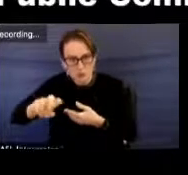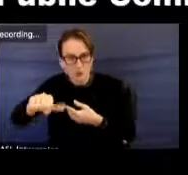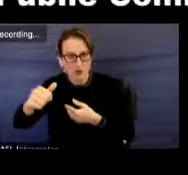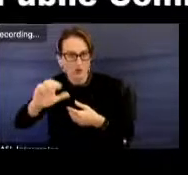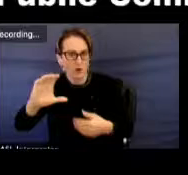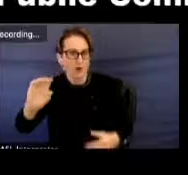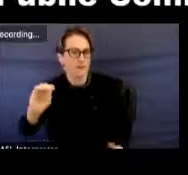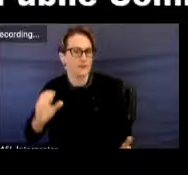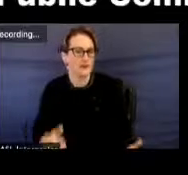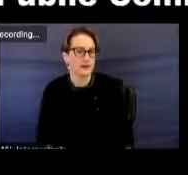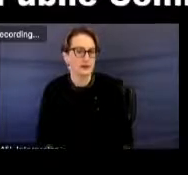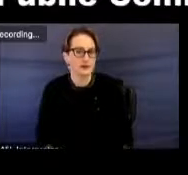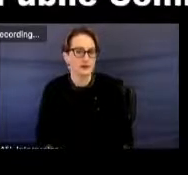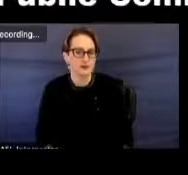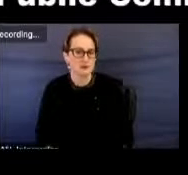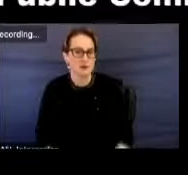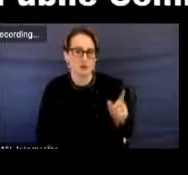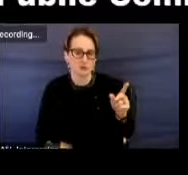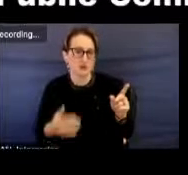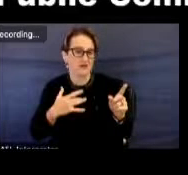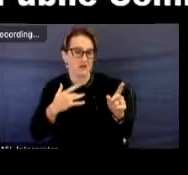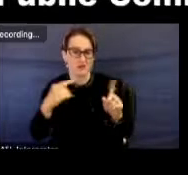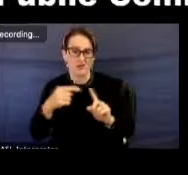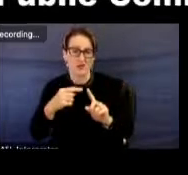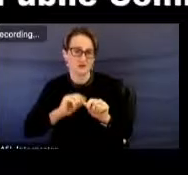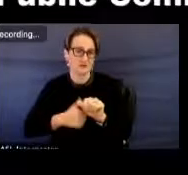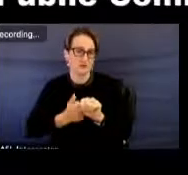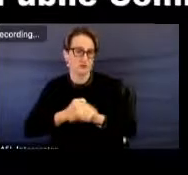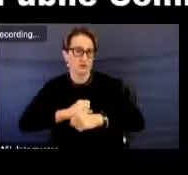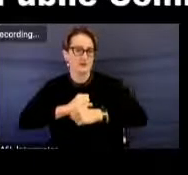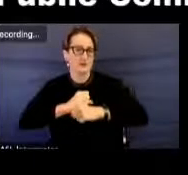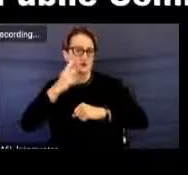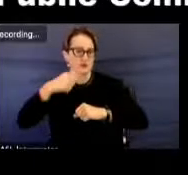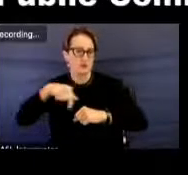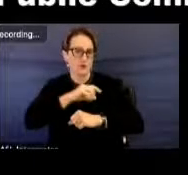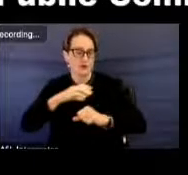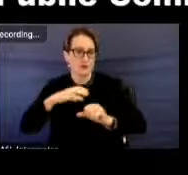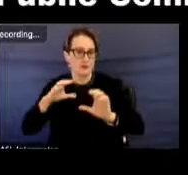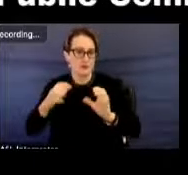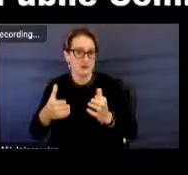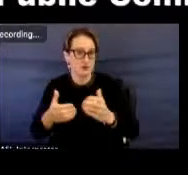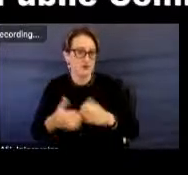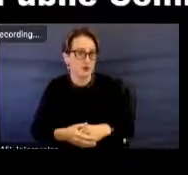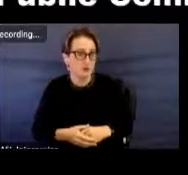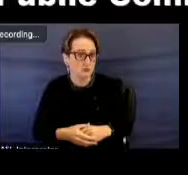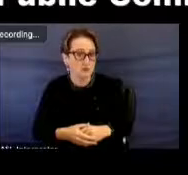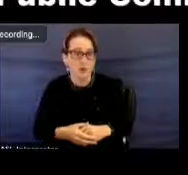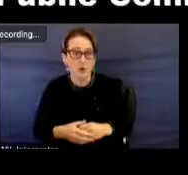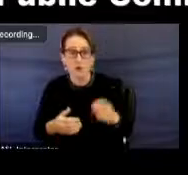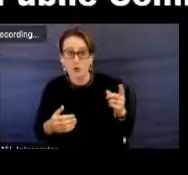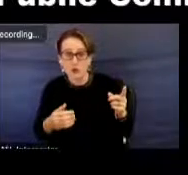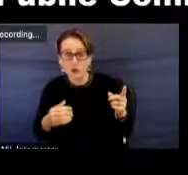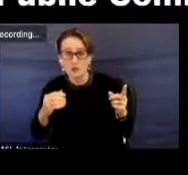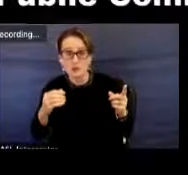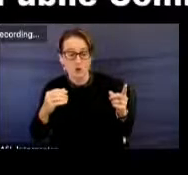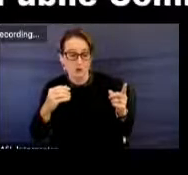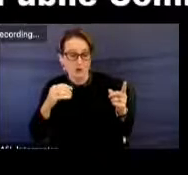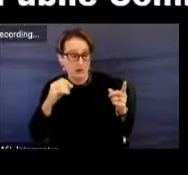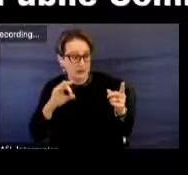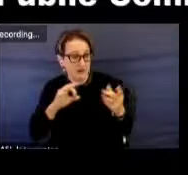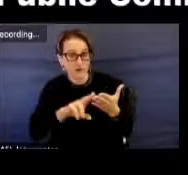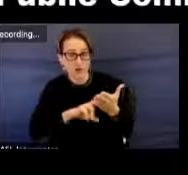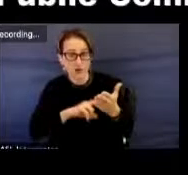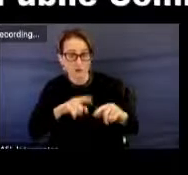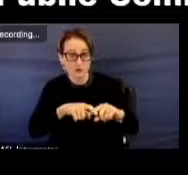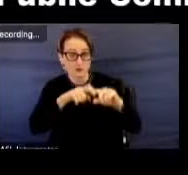is overriding protection for the commission. If there is an unlikely occurrence, there could be a contract suspension because of non-payment. They can't